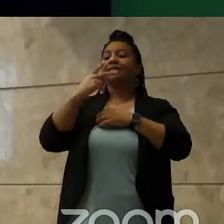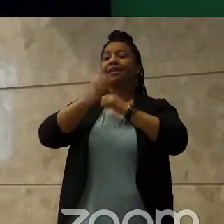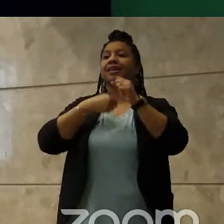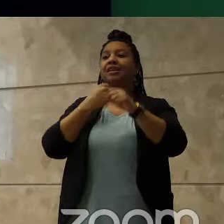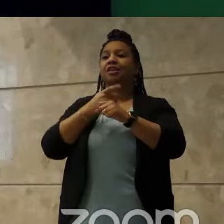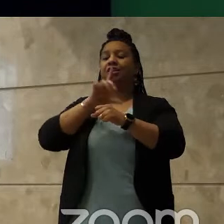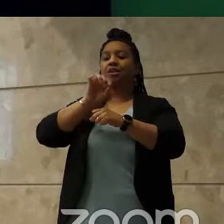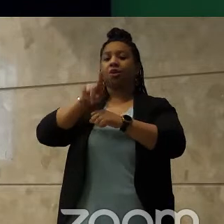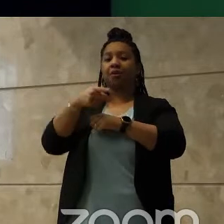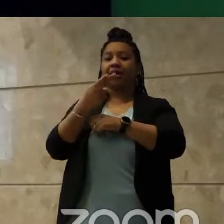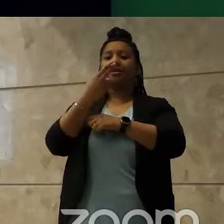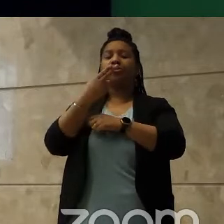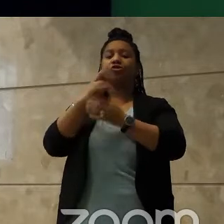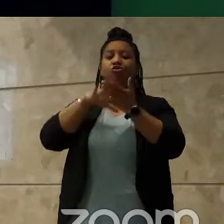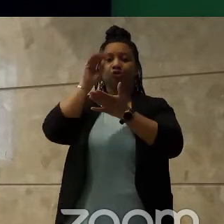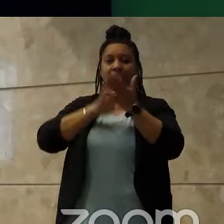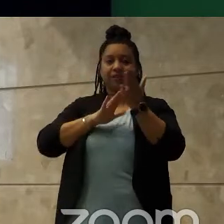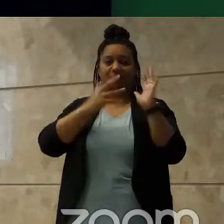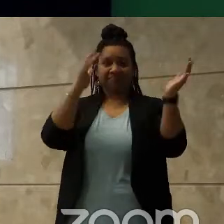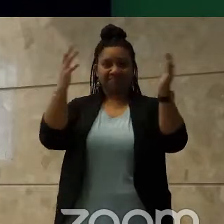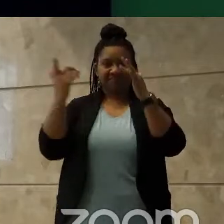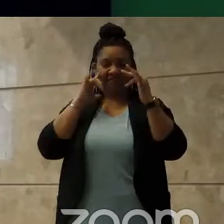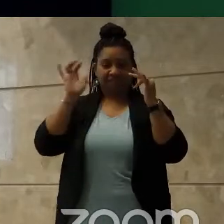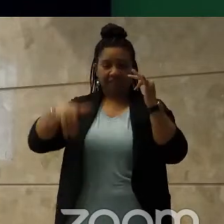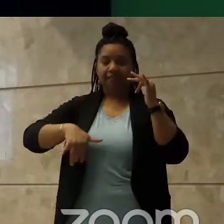PhD student. Give her a round of applause for that.